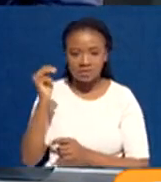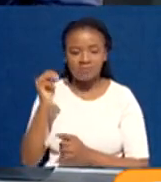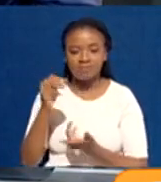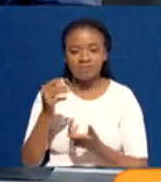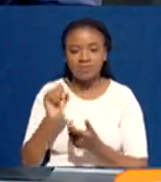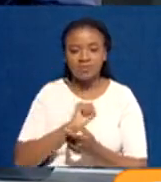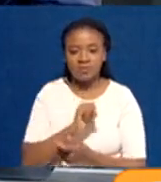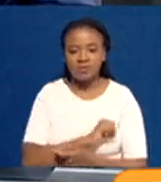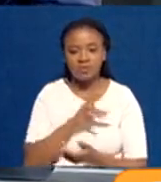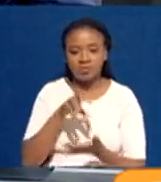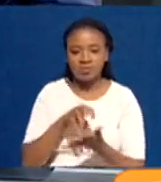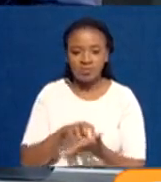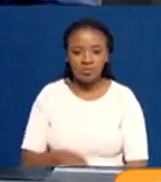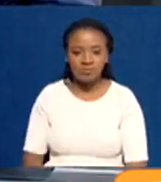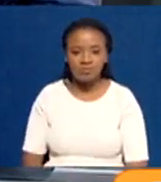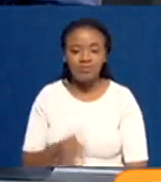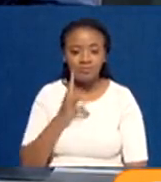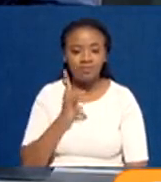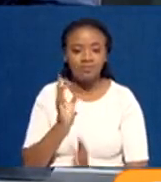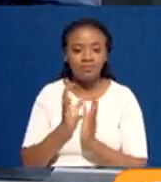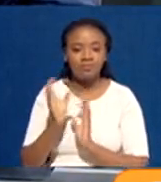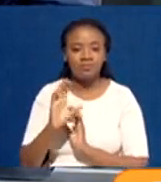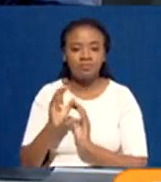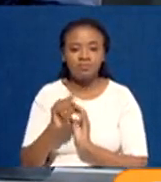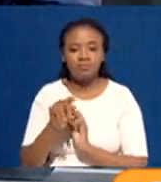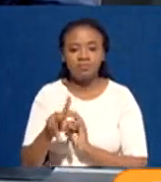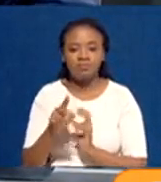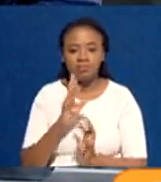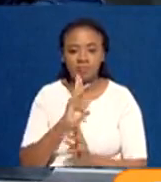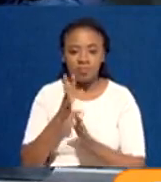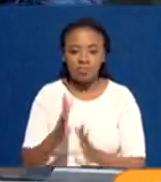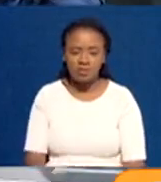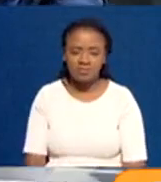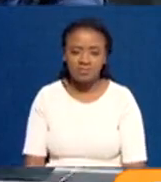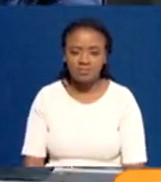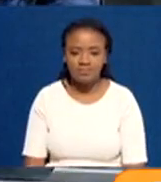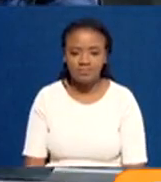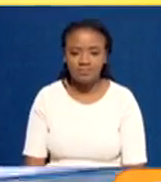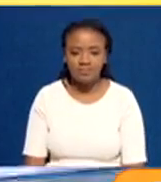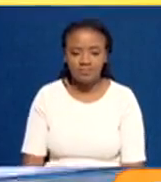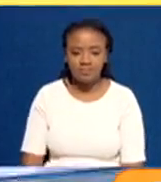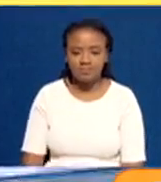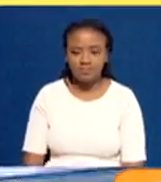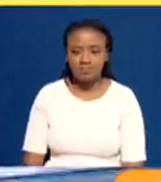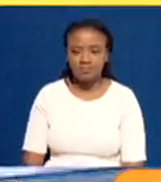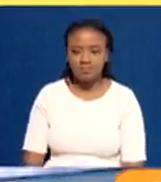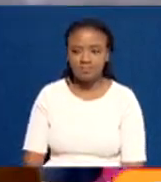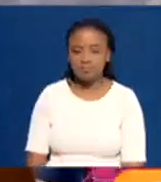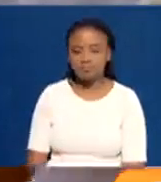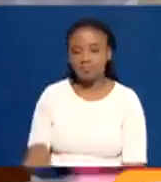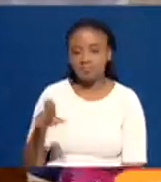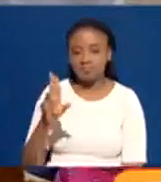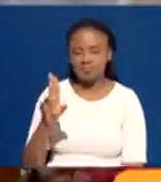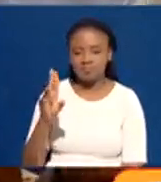Marakwet senatorial contest. Citizen TV's Ayub Abdikadir reports. The United Democratic